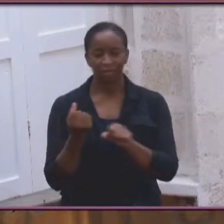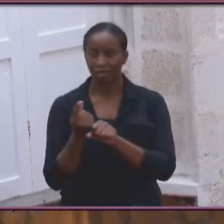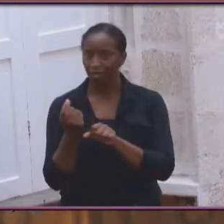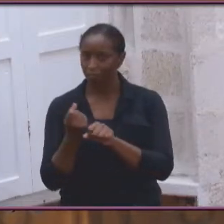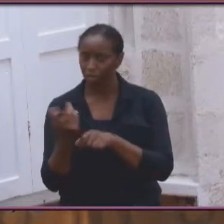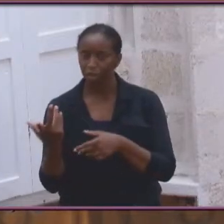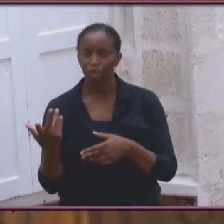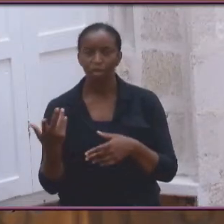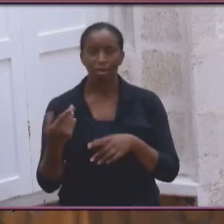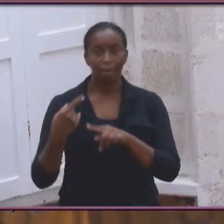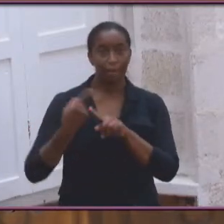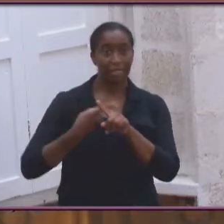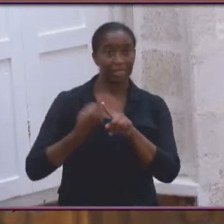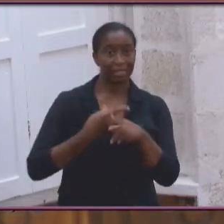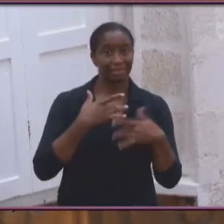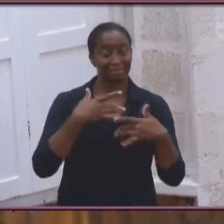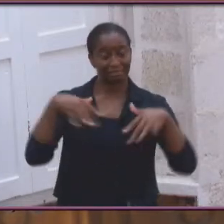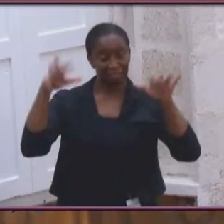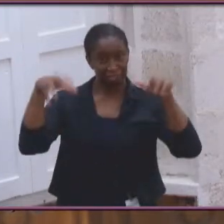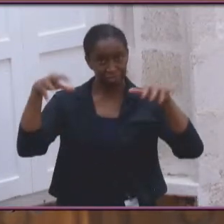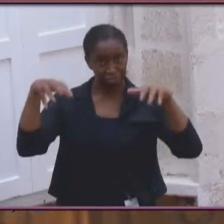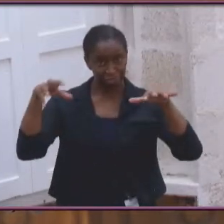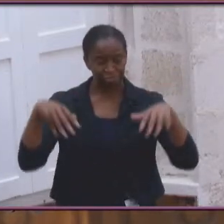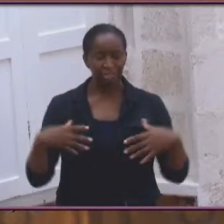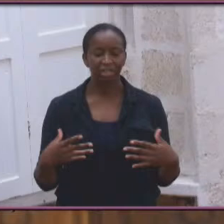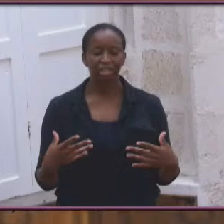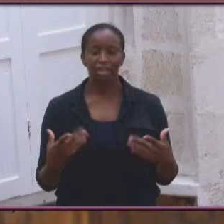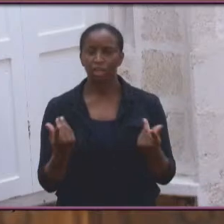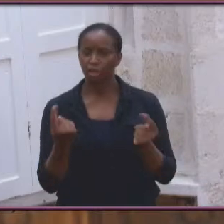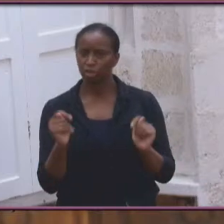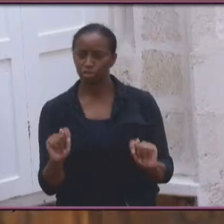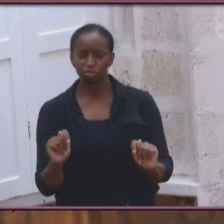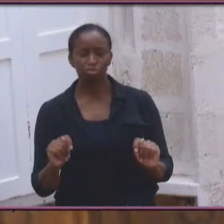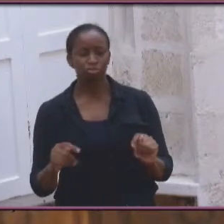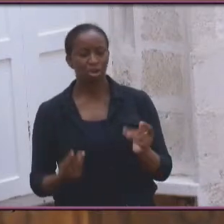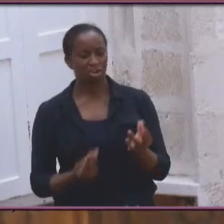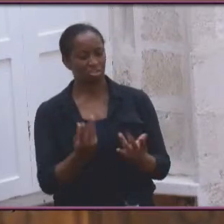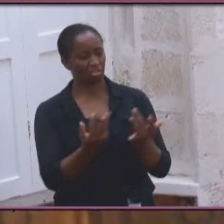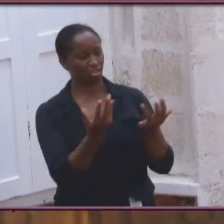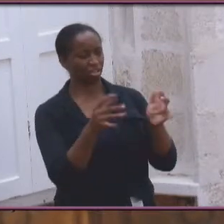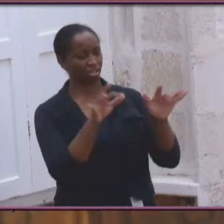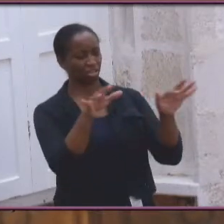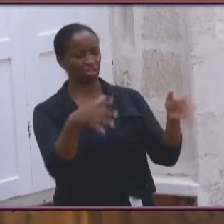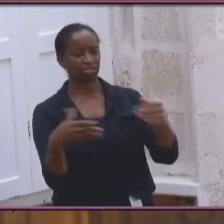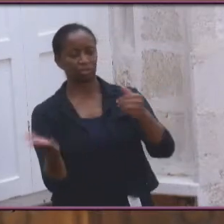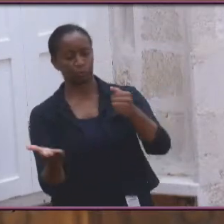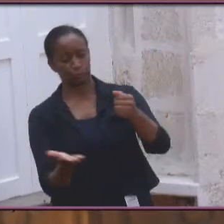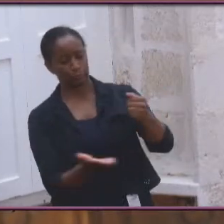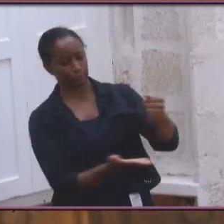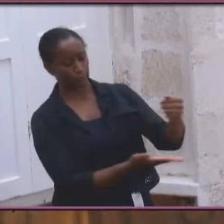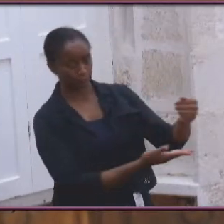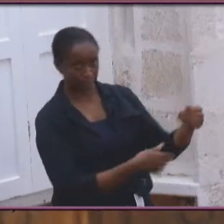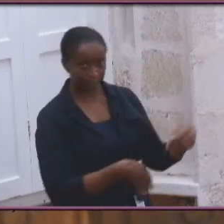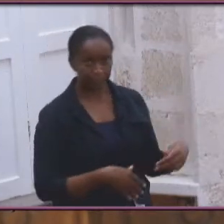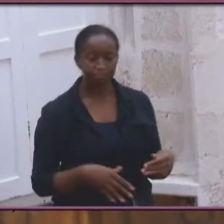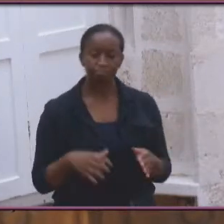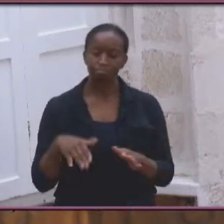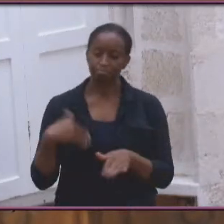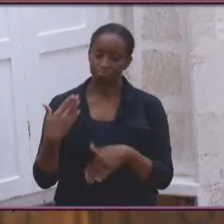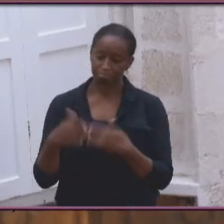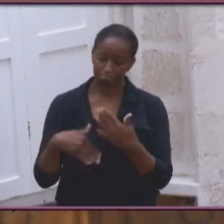in conjunction with the Ministry of Environmental Health Department. Over time, NCC has taken on this